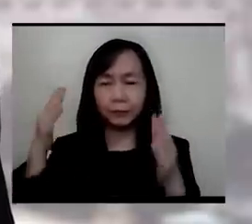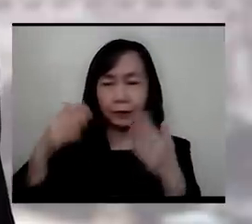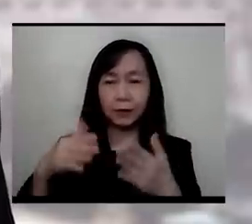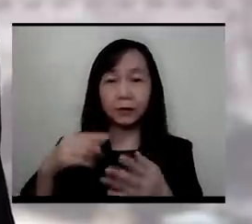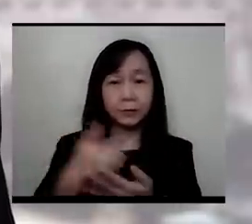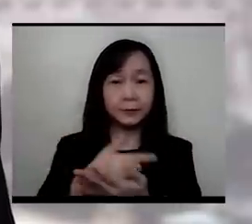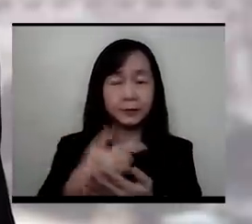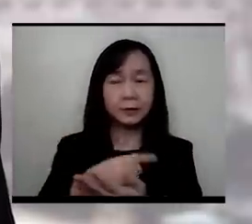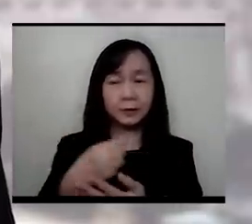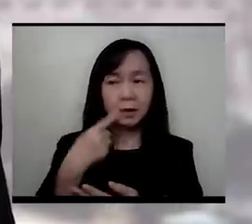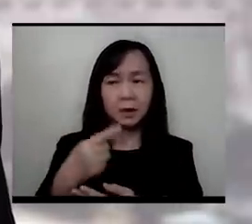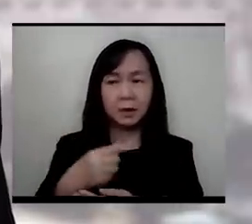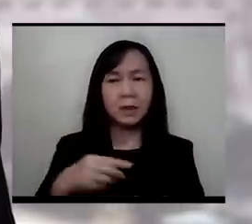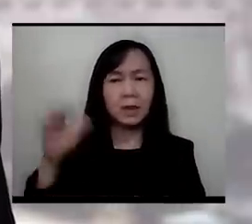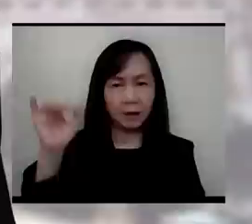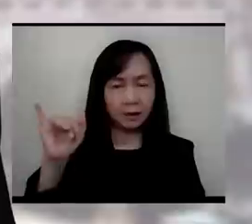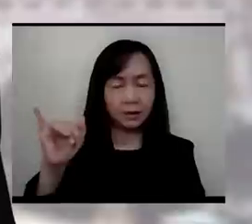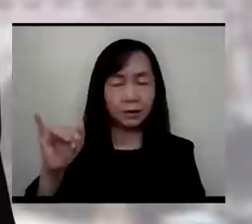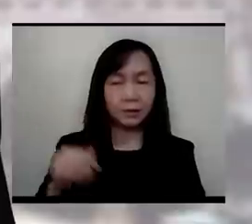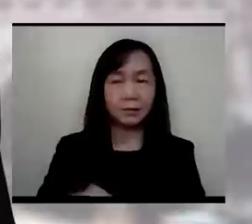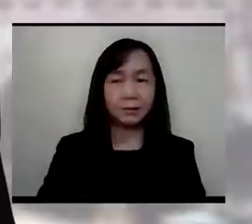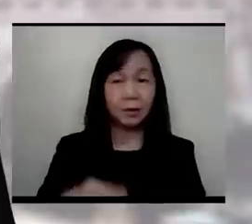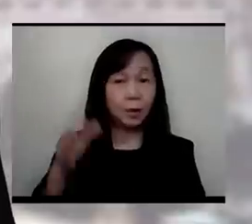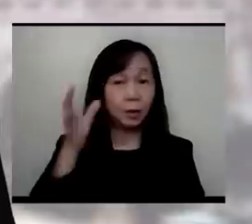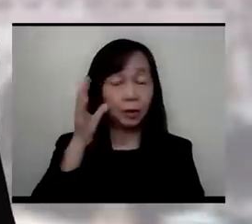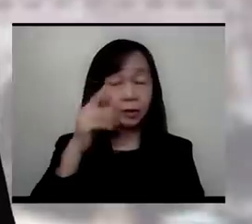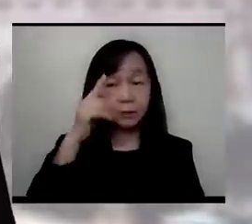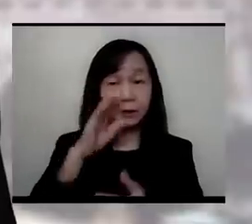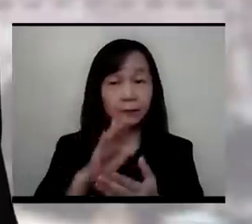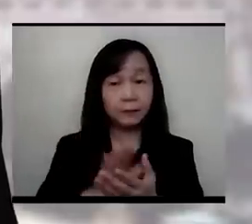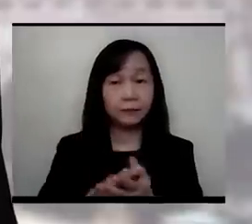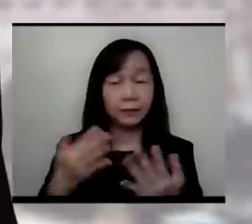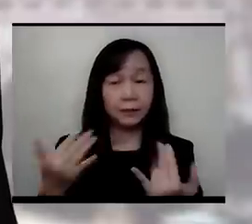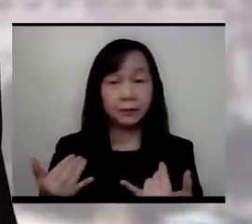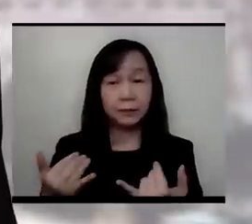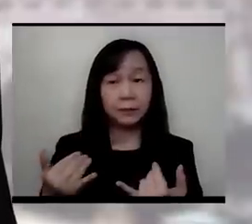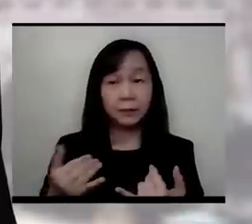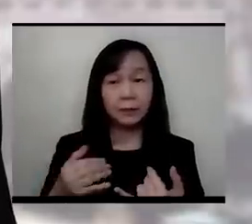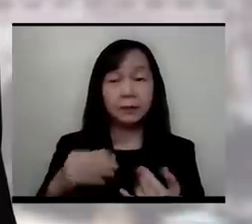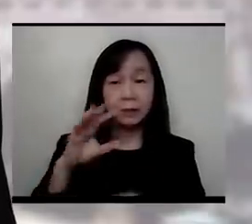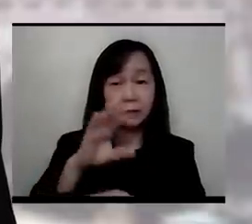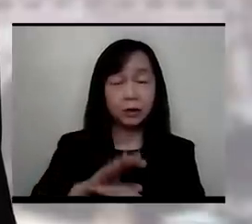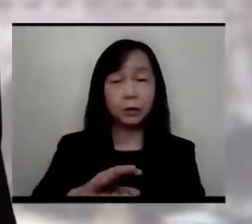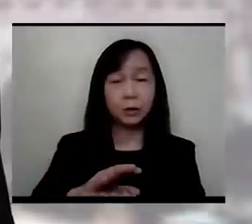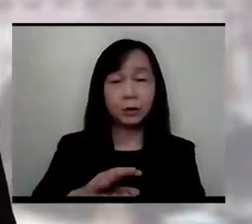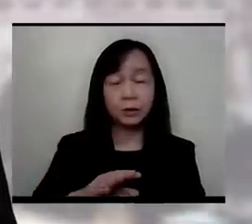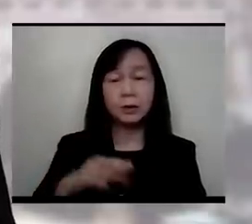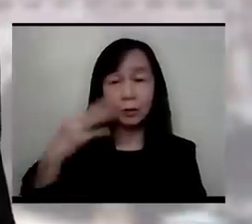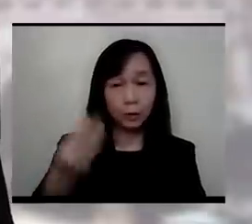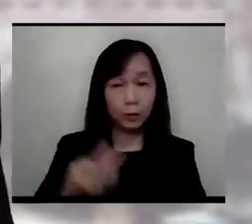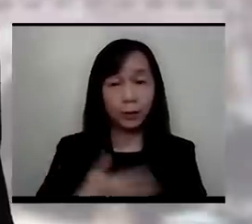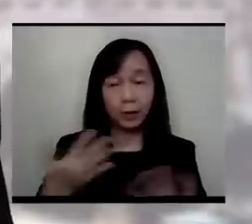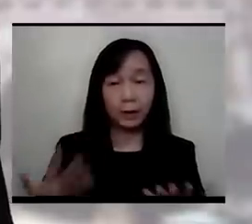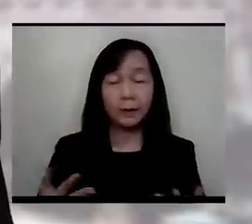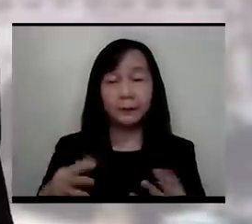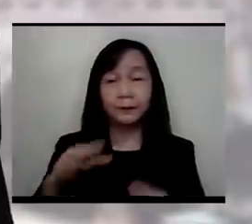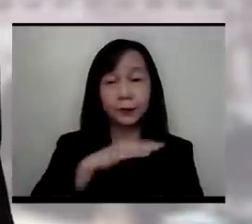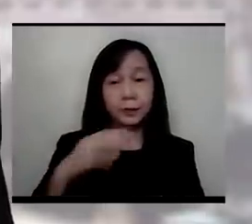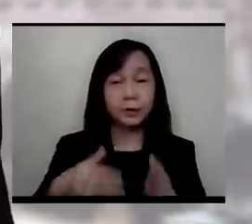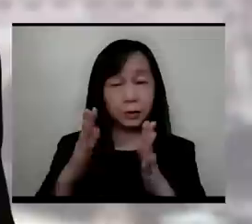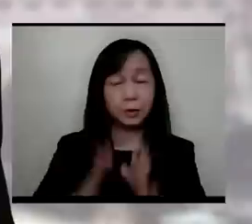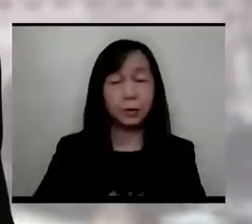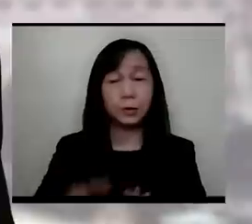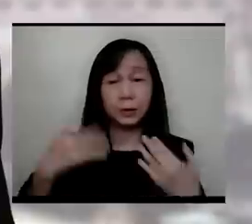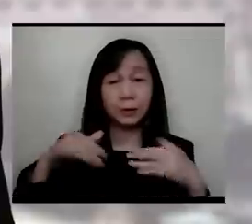He believed That the church Should welcome back The Christians Who had apostatized In the face of persecution